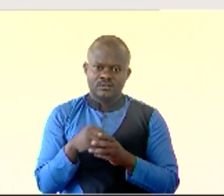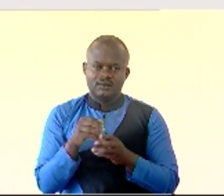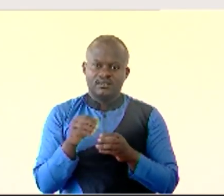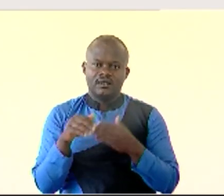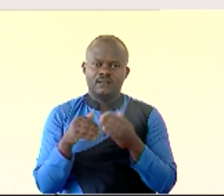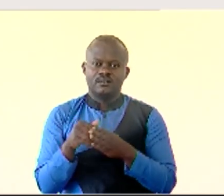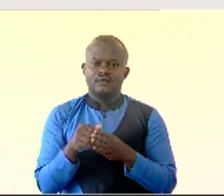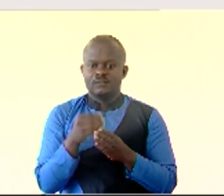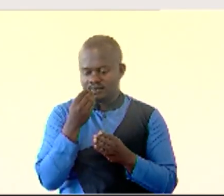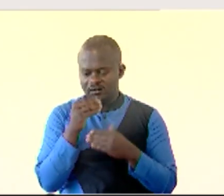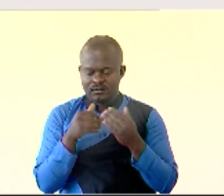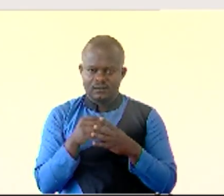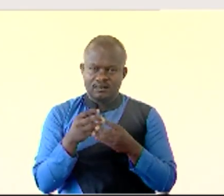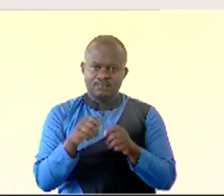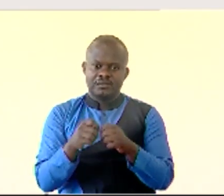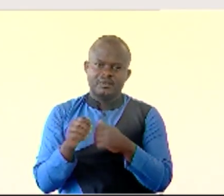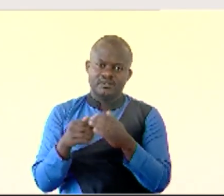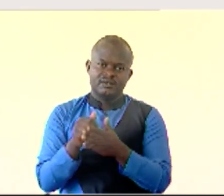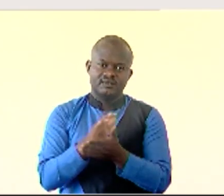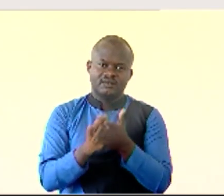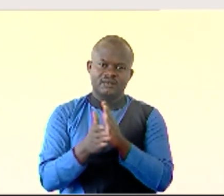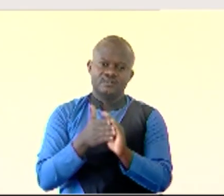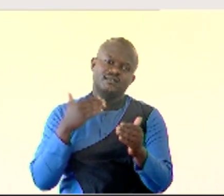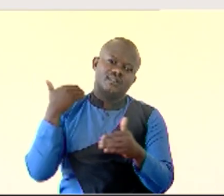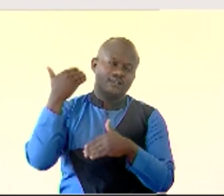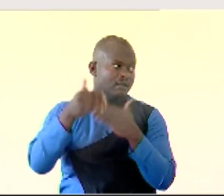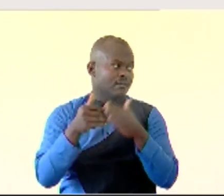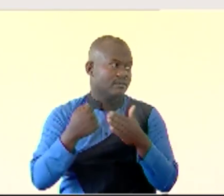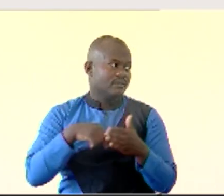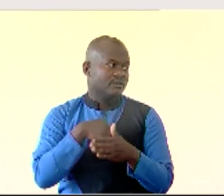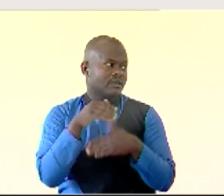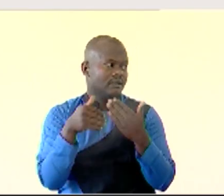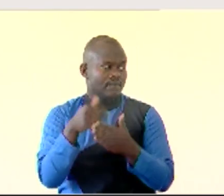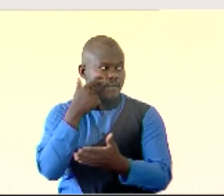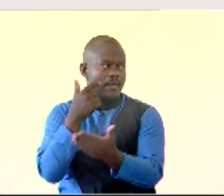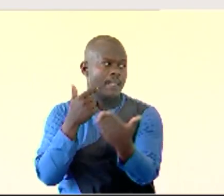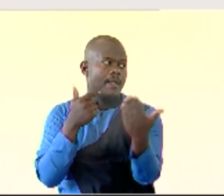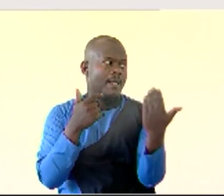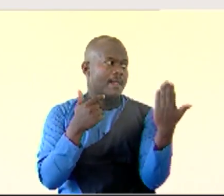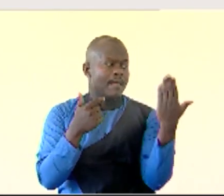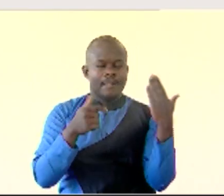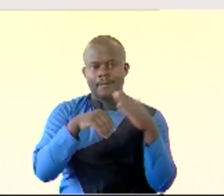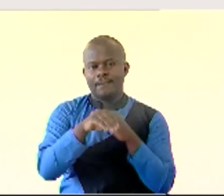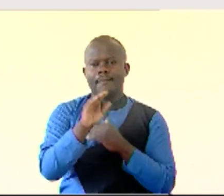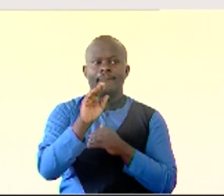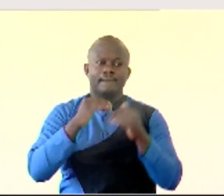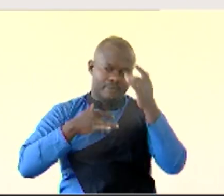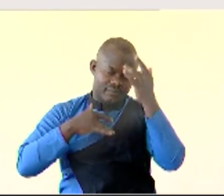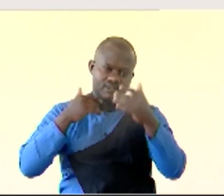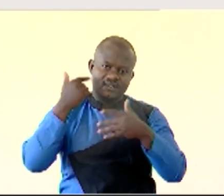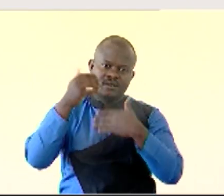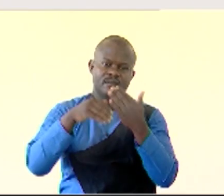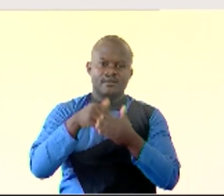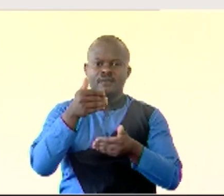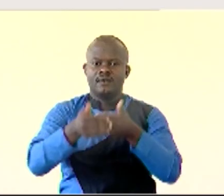food particles are released from the bacteria. After now, they're going to be released from the bacteria. And that process